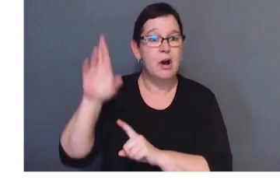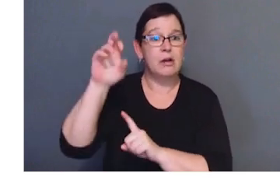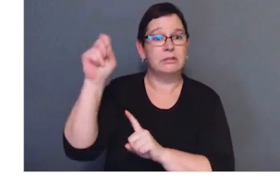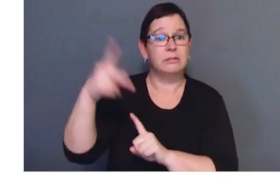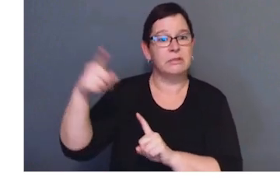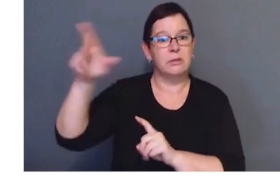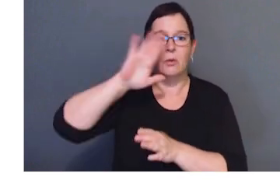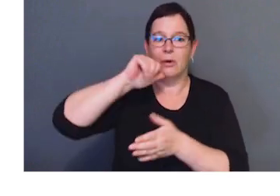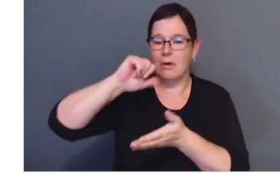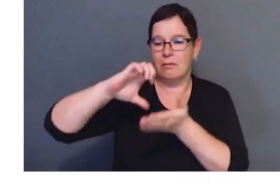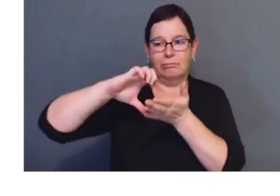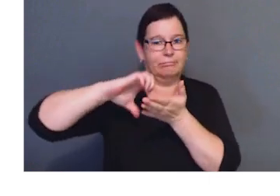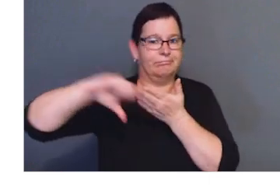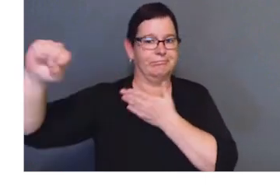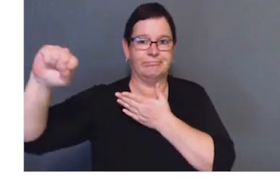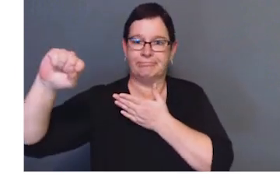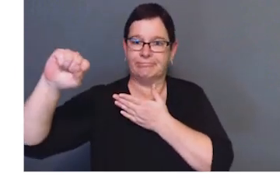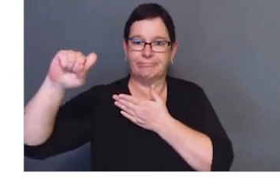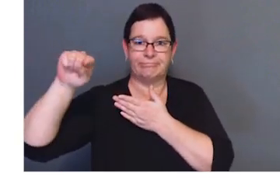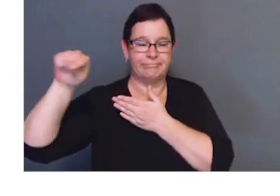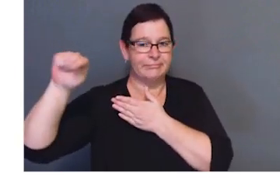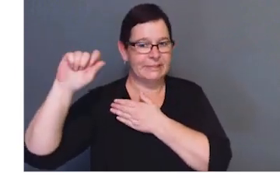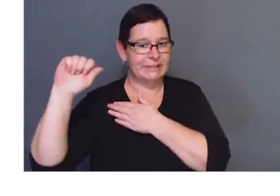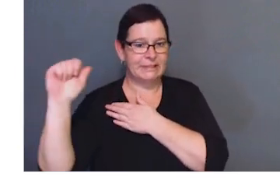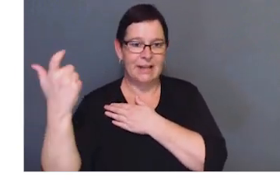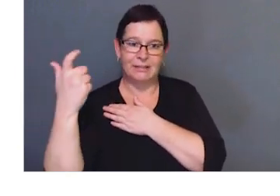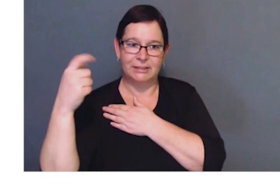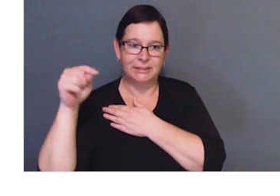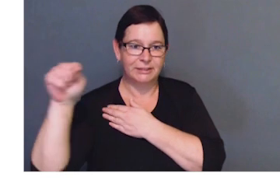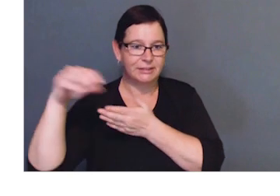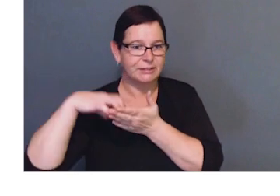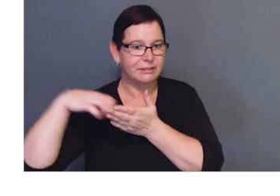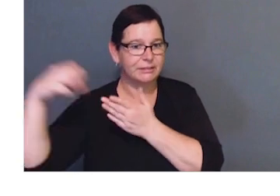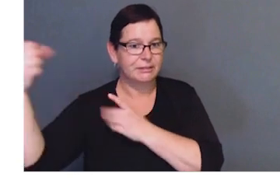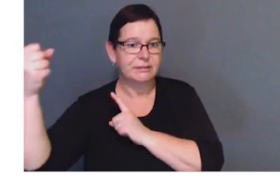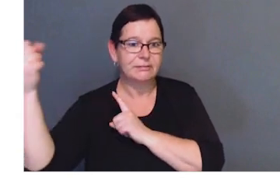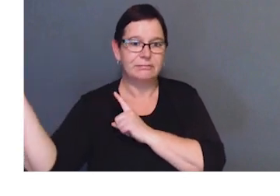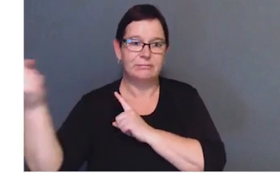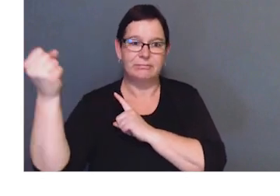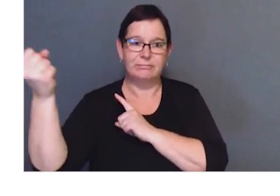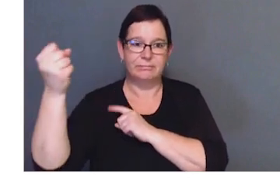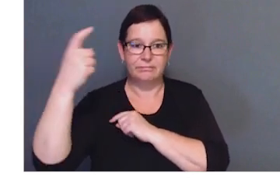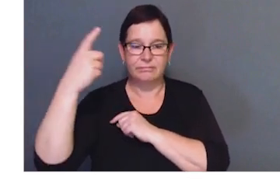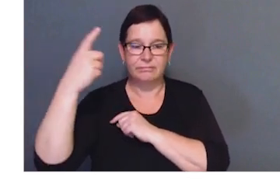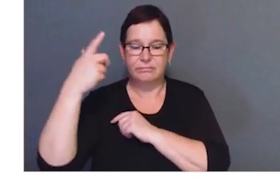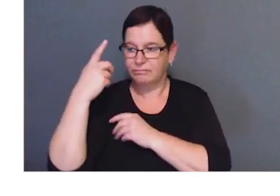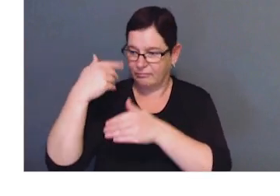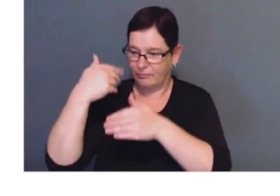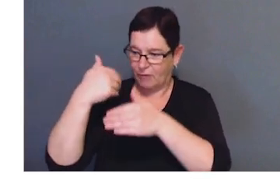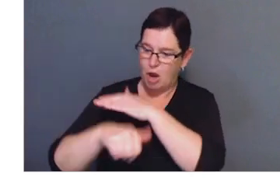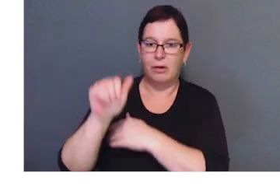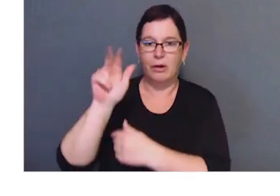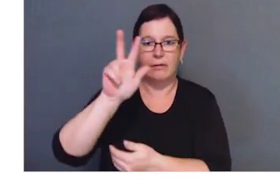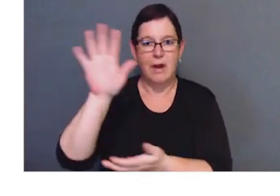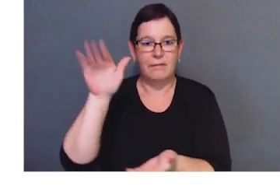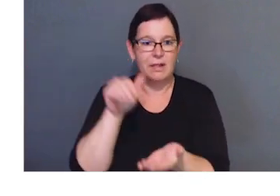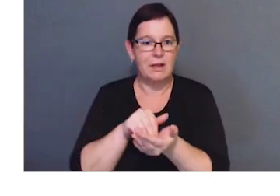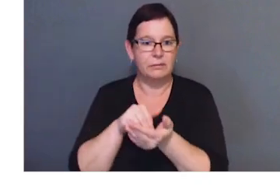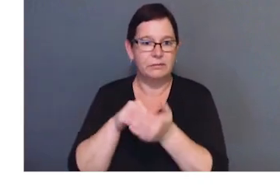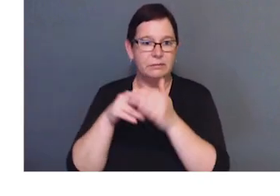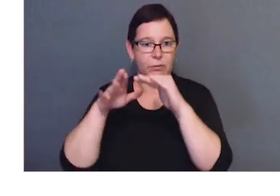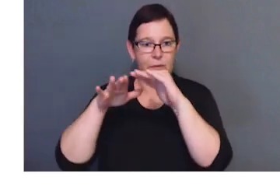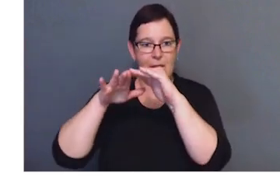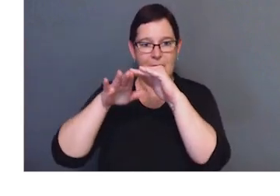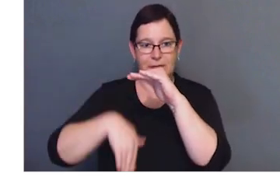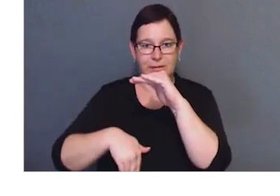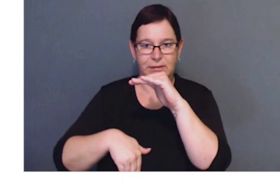on withdrawn amounts of $35,000 or less. Certain conditions must be met in order to be eligible